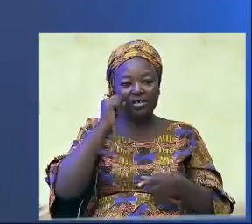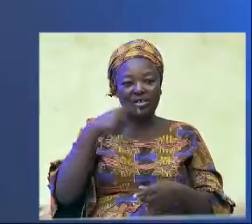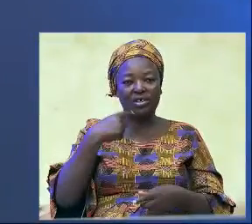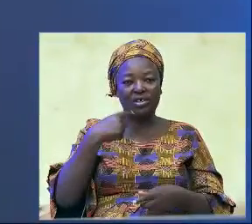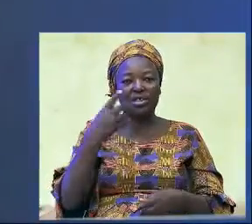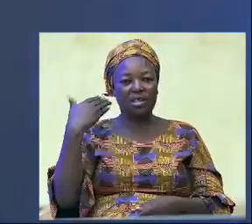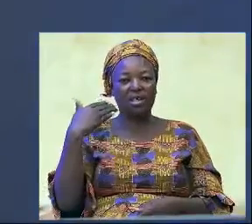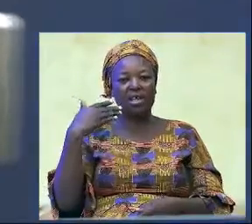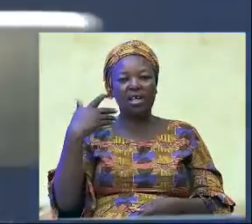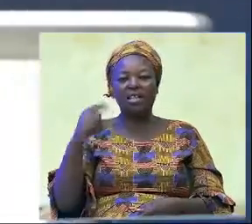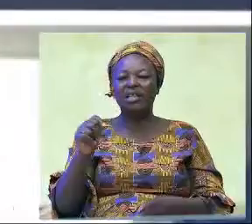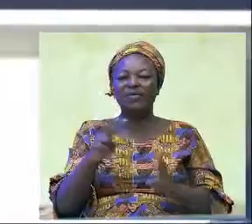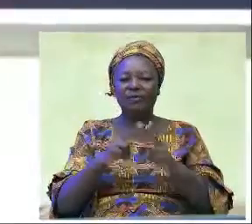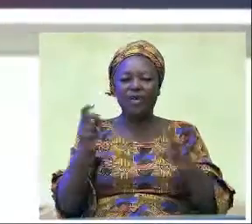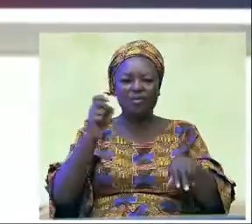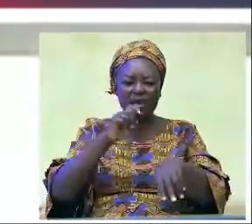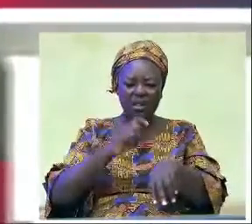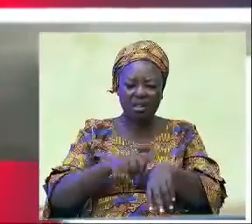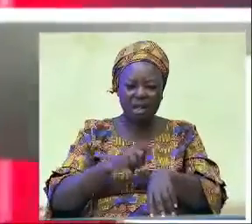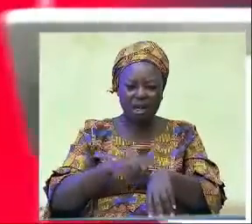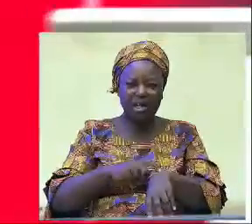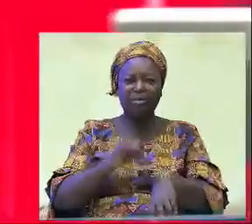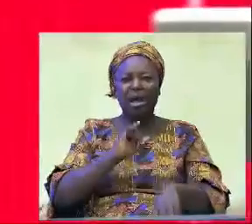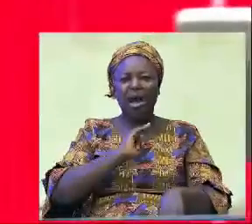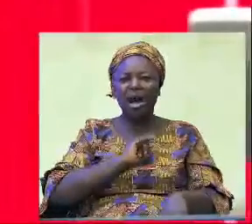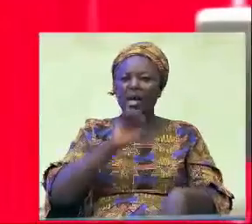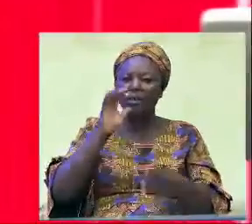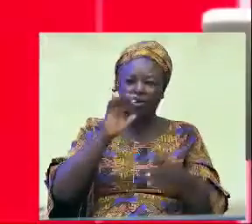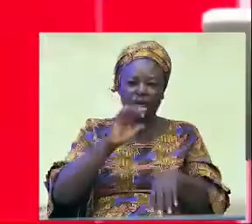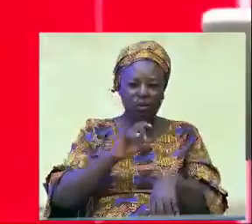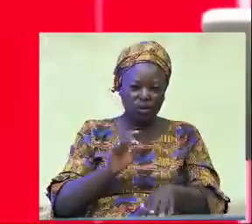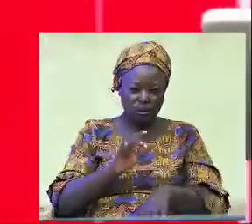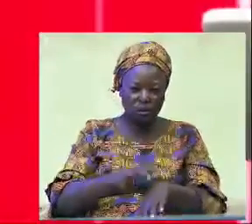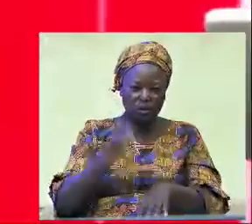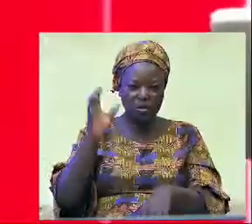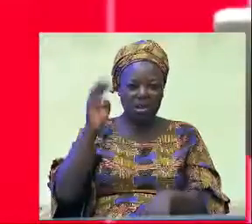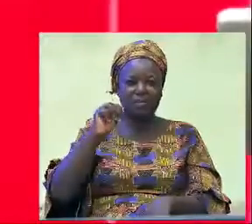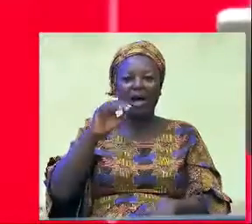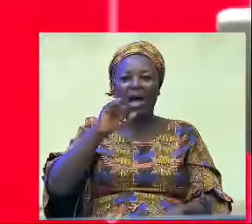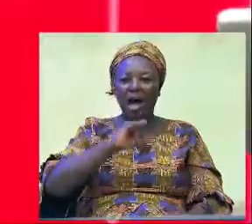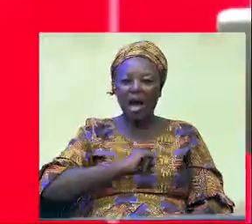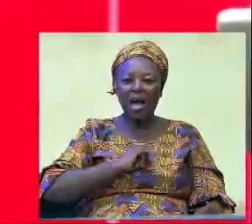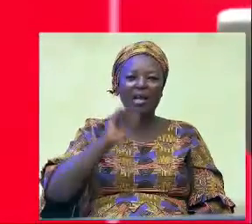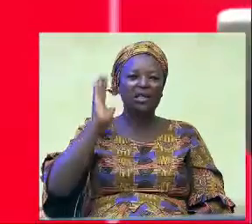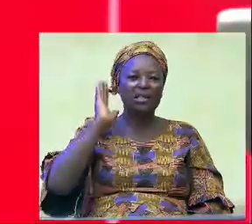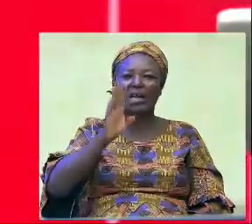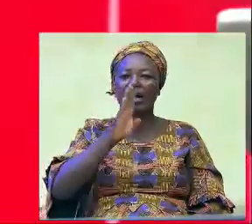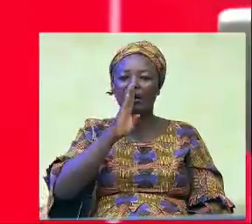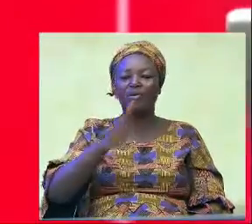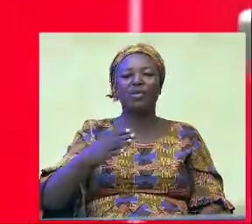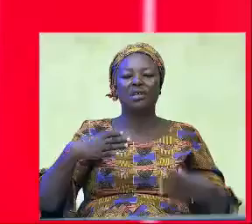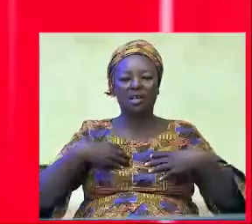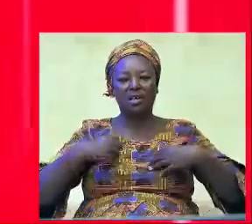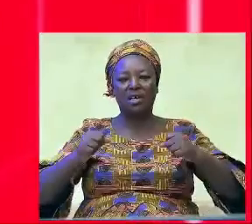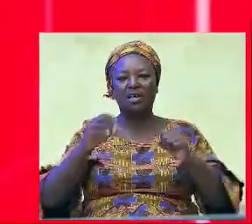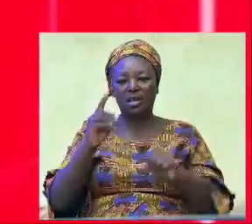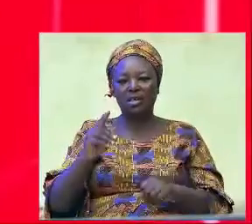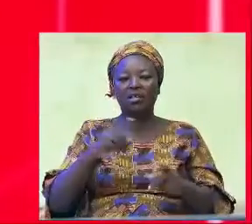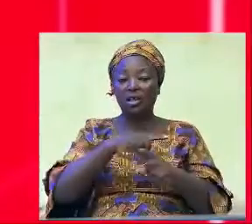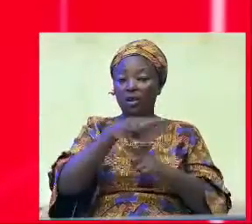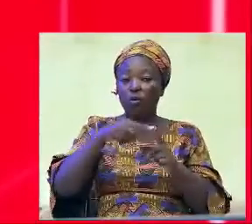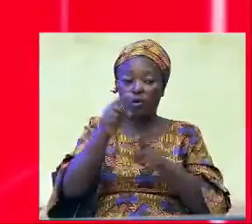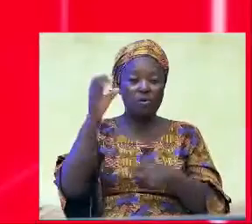the Lord, and then she said, the moment I touch him,